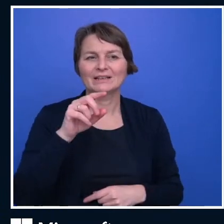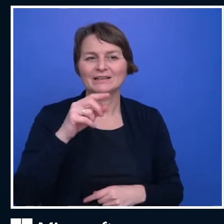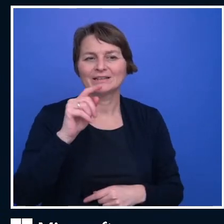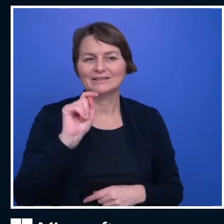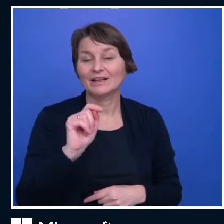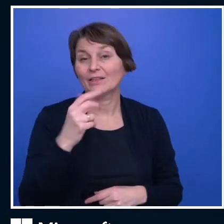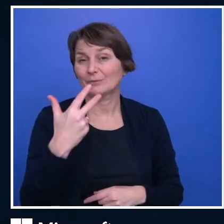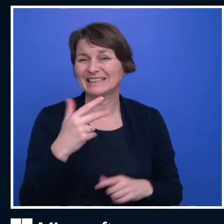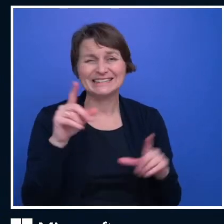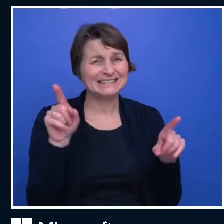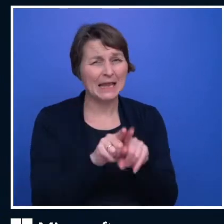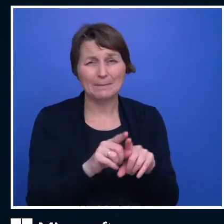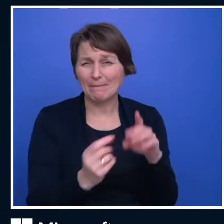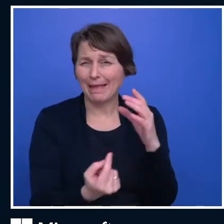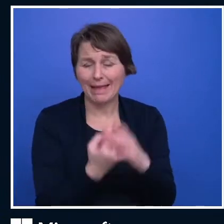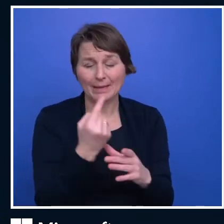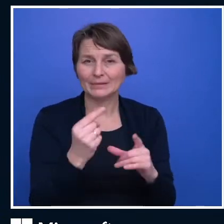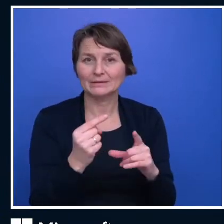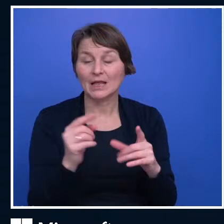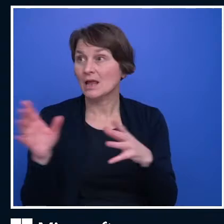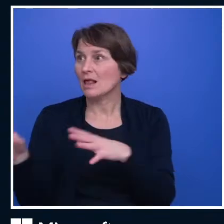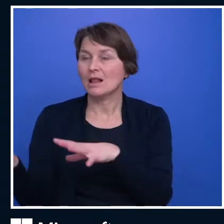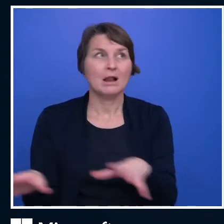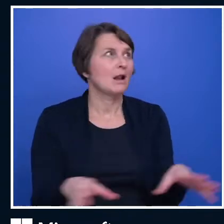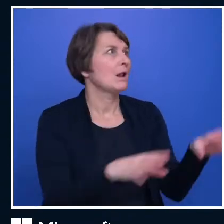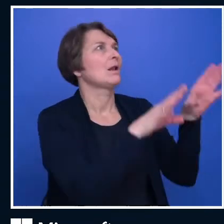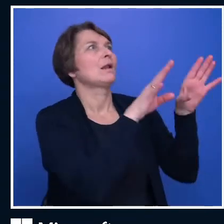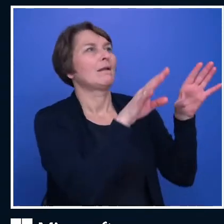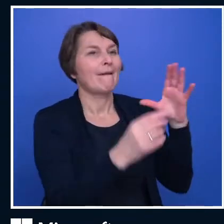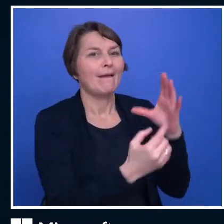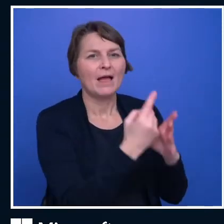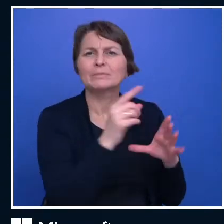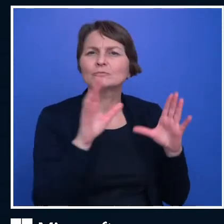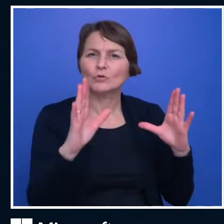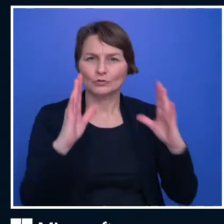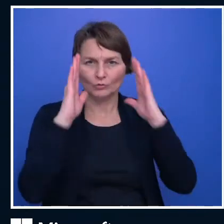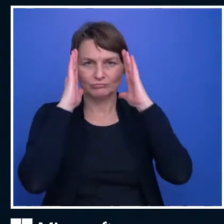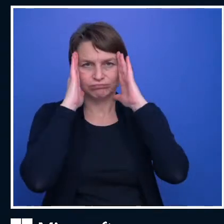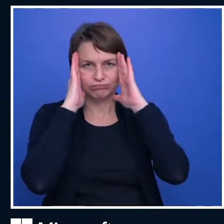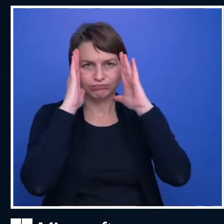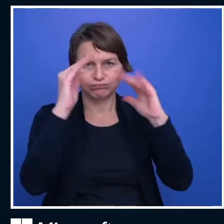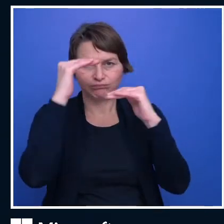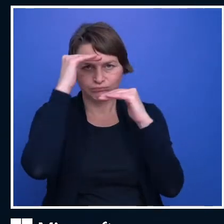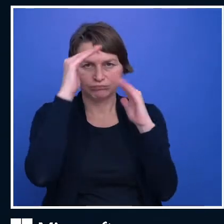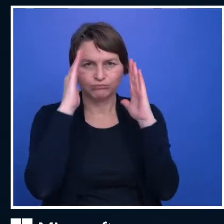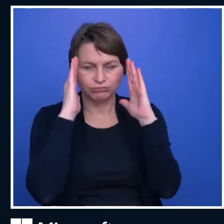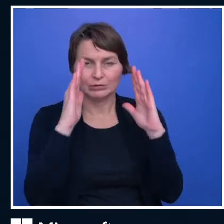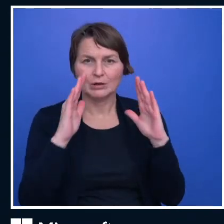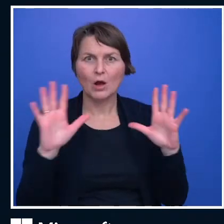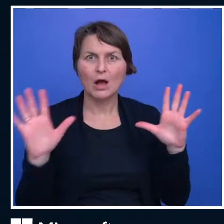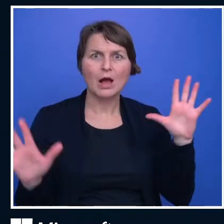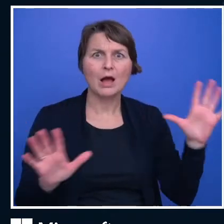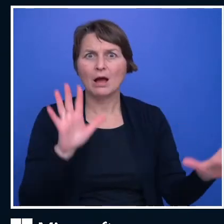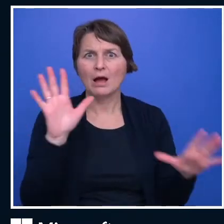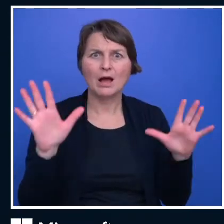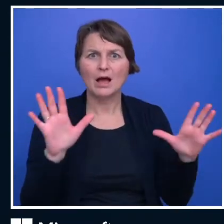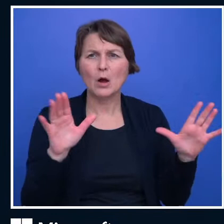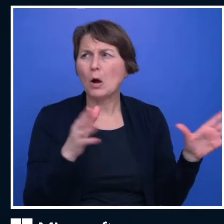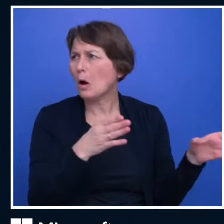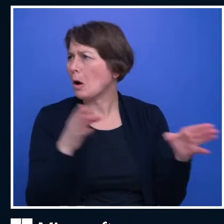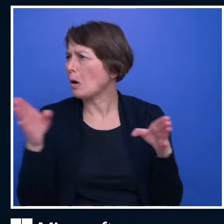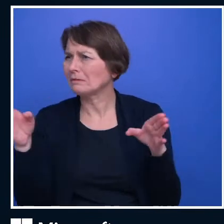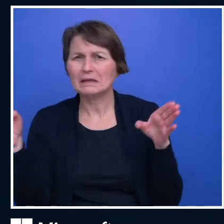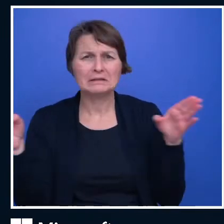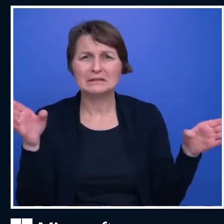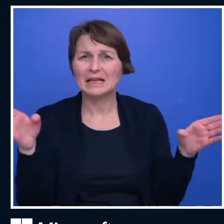when it comes to real world, it's really tough to implement, right? So do not be in that hurry that, oh my God, the world has gone to GPT-3 and I'm not able